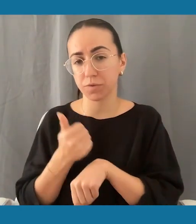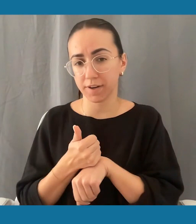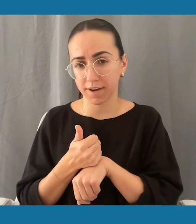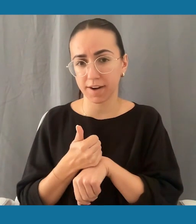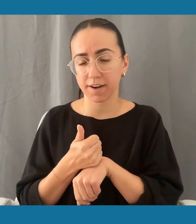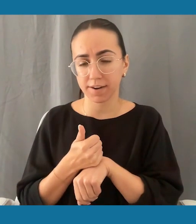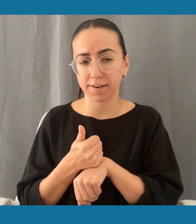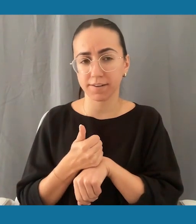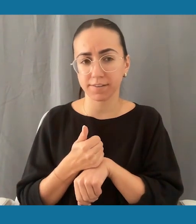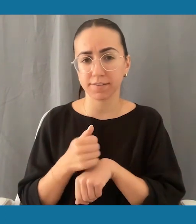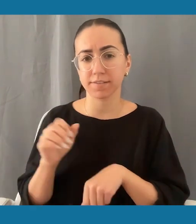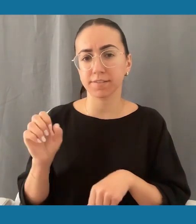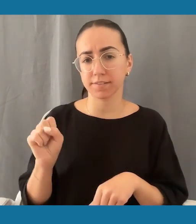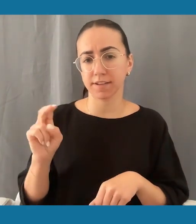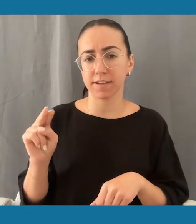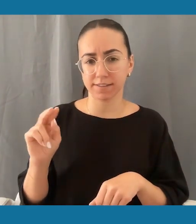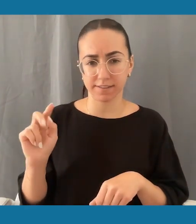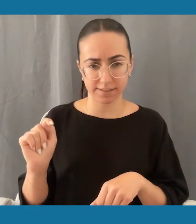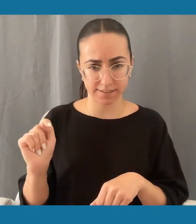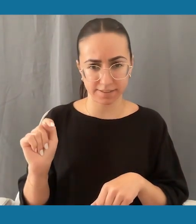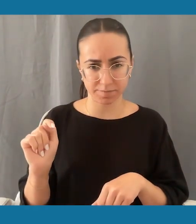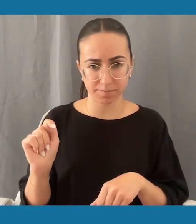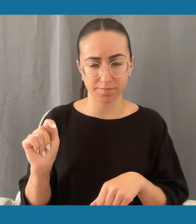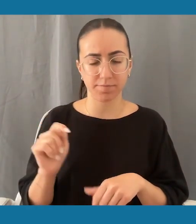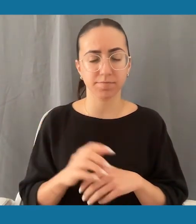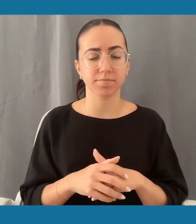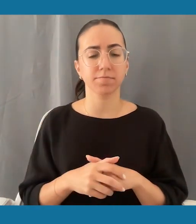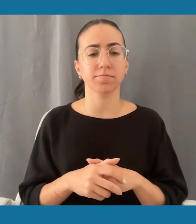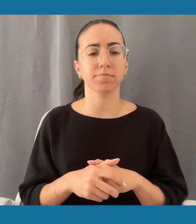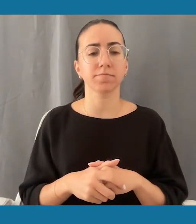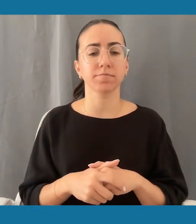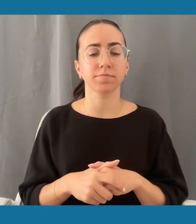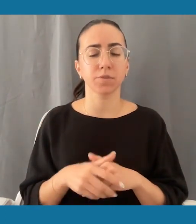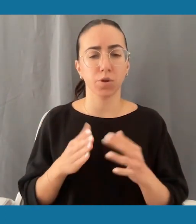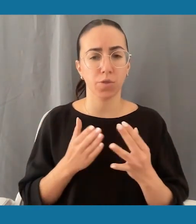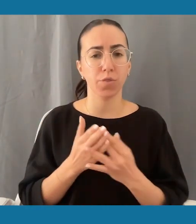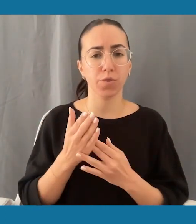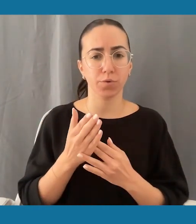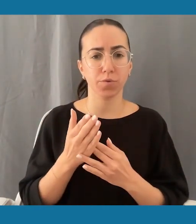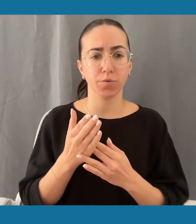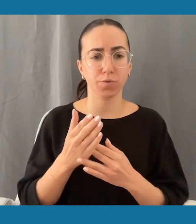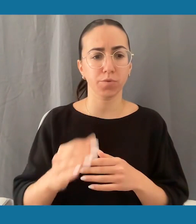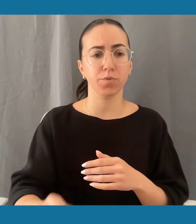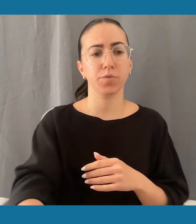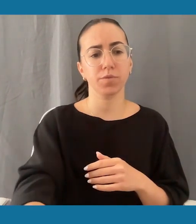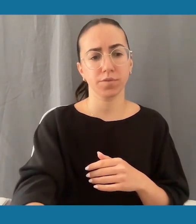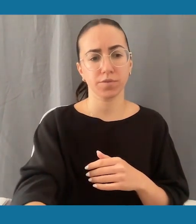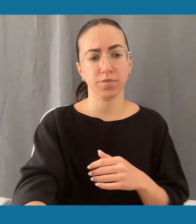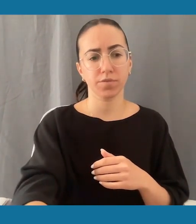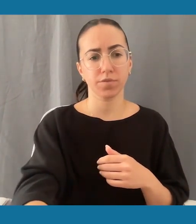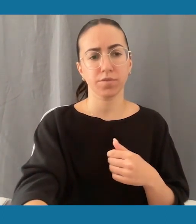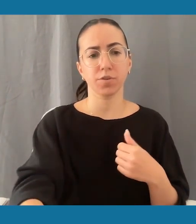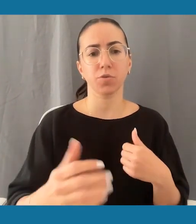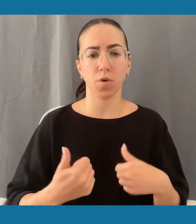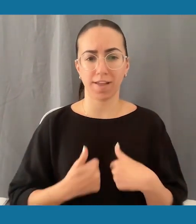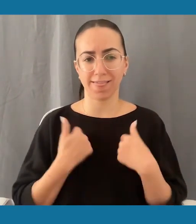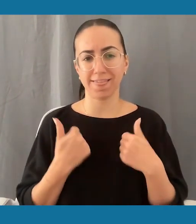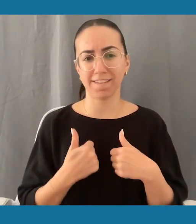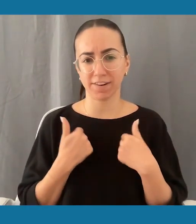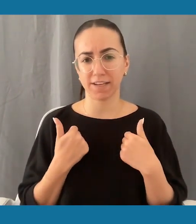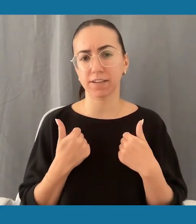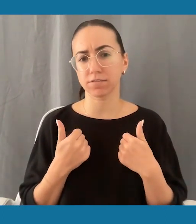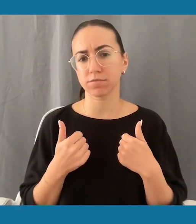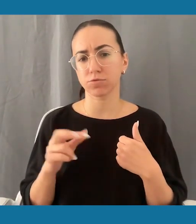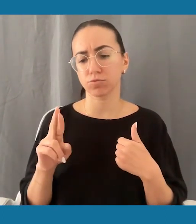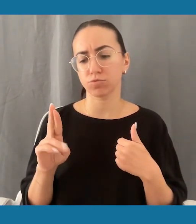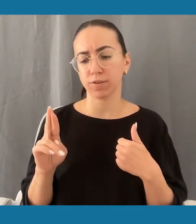special needs trust, a third party special needs trust, through a revocable living trust. So that's an important distinction